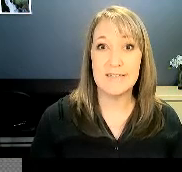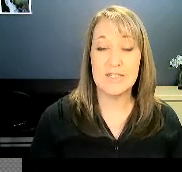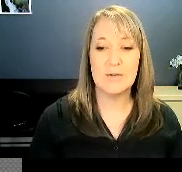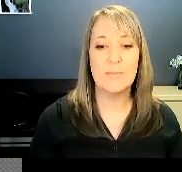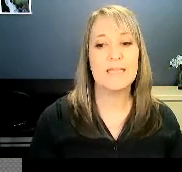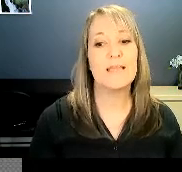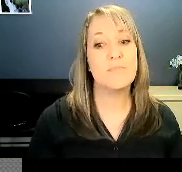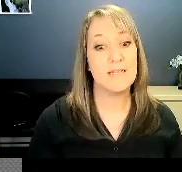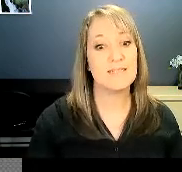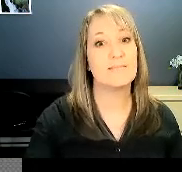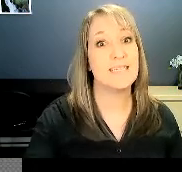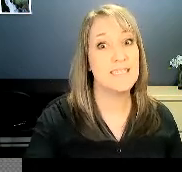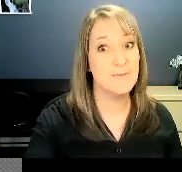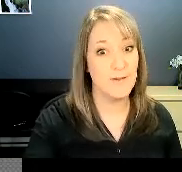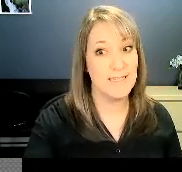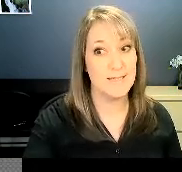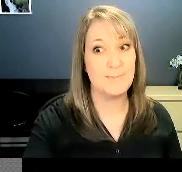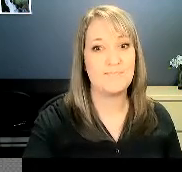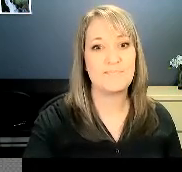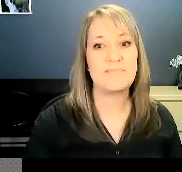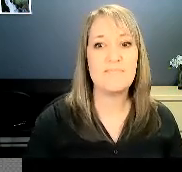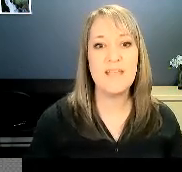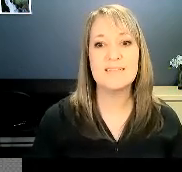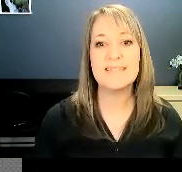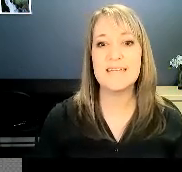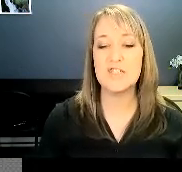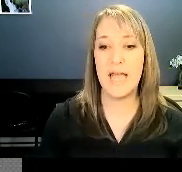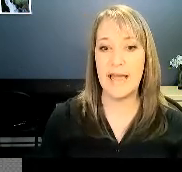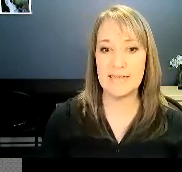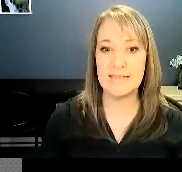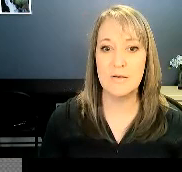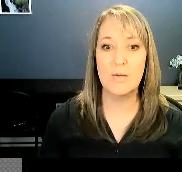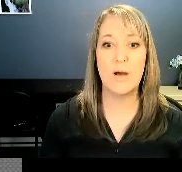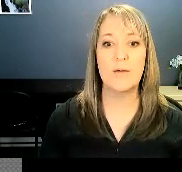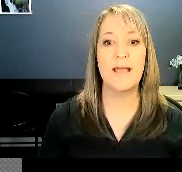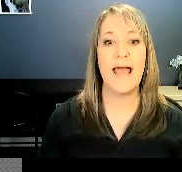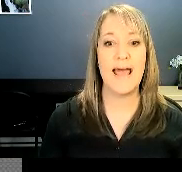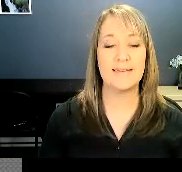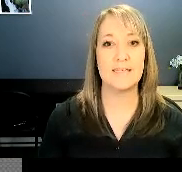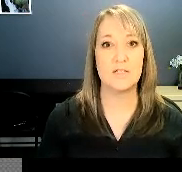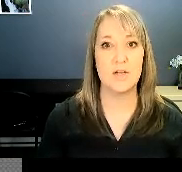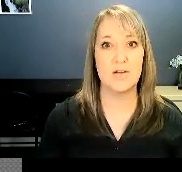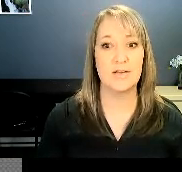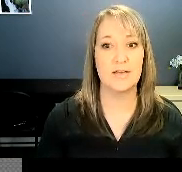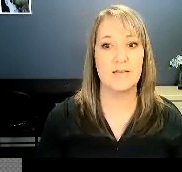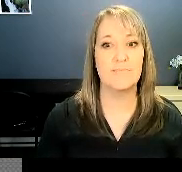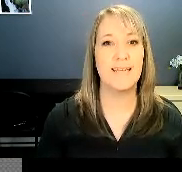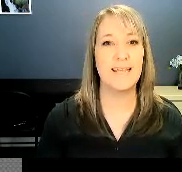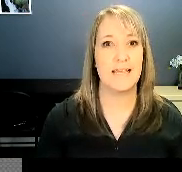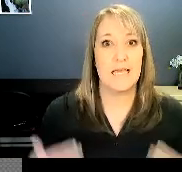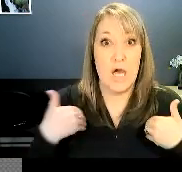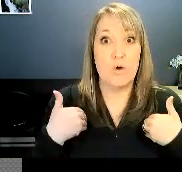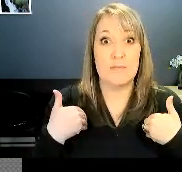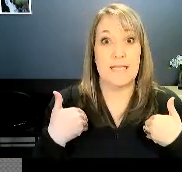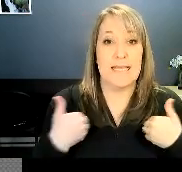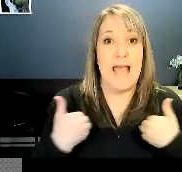in English, but they mean something different. Such as Bob has a dog,